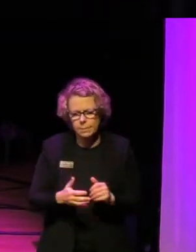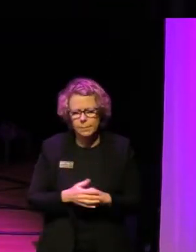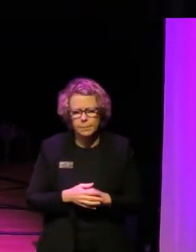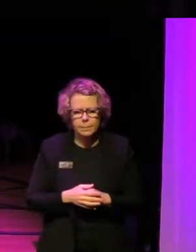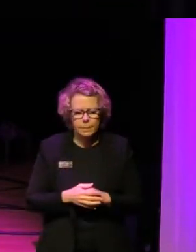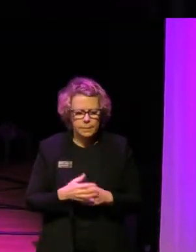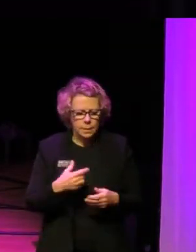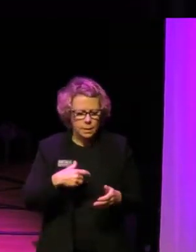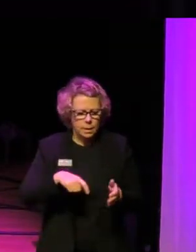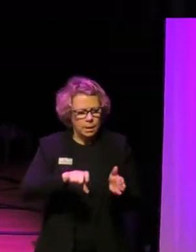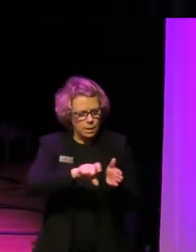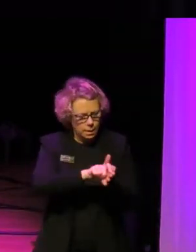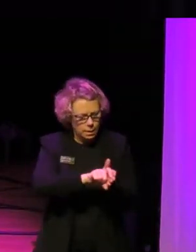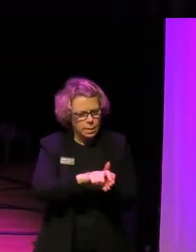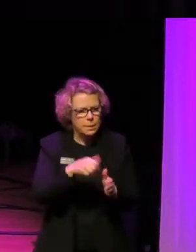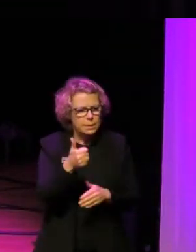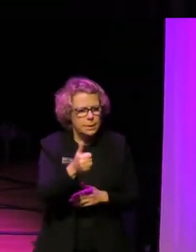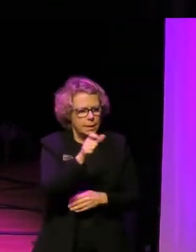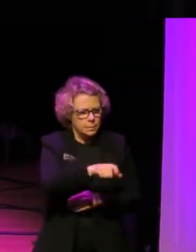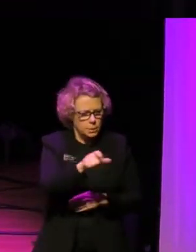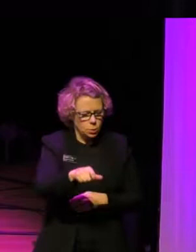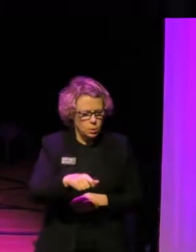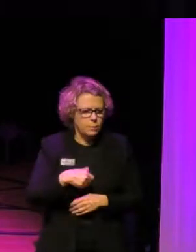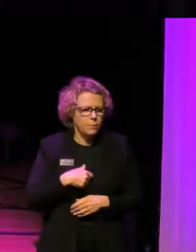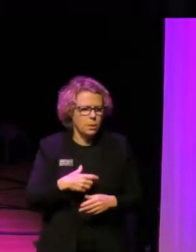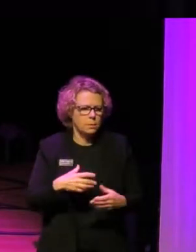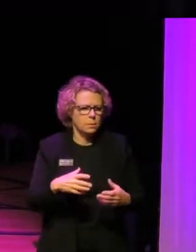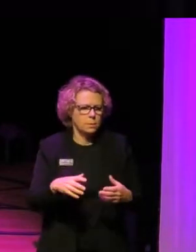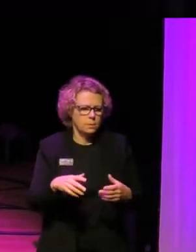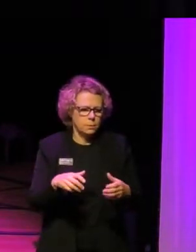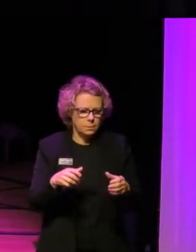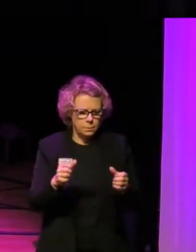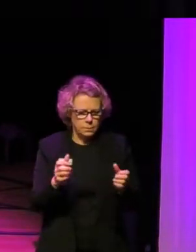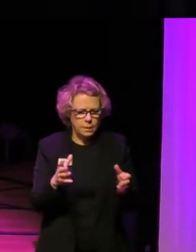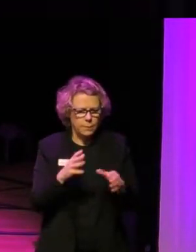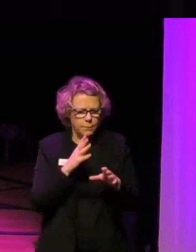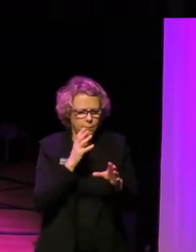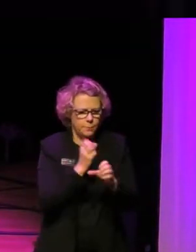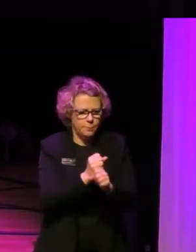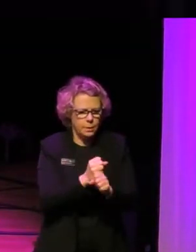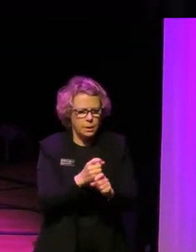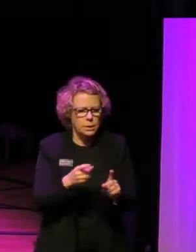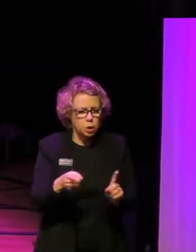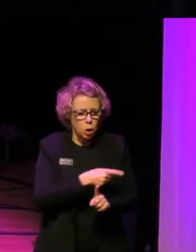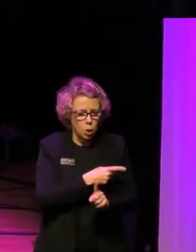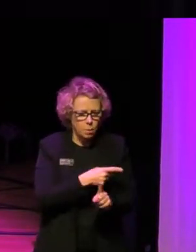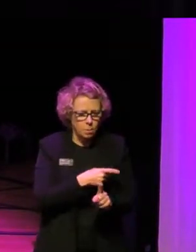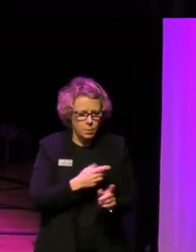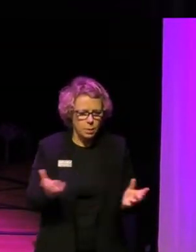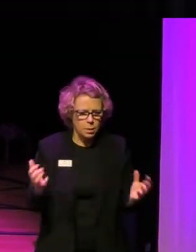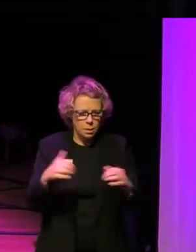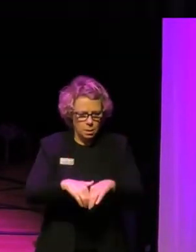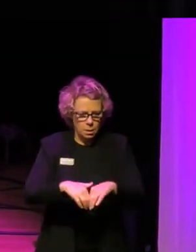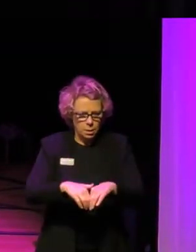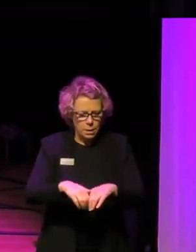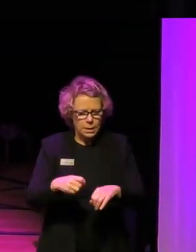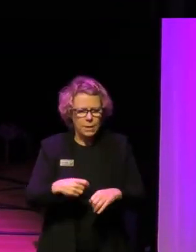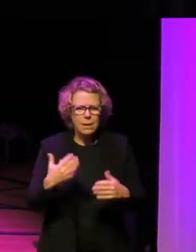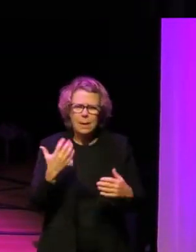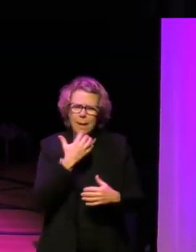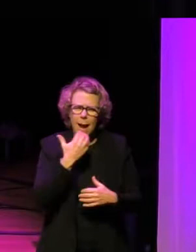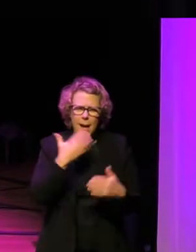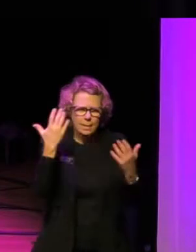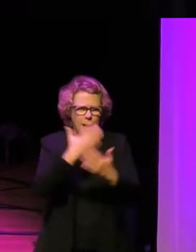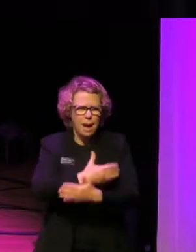The poem was about six persons trapped by happenstance. They were in a room in a cold dark